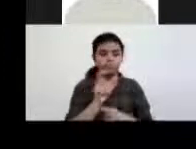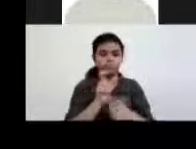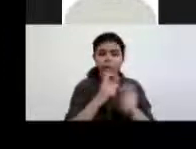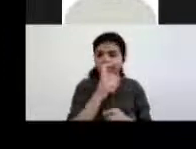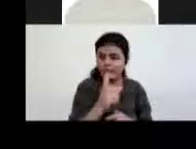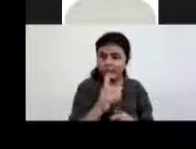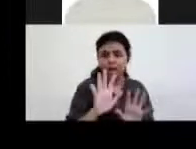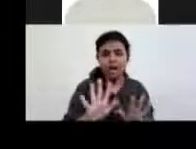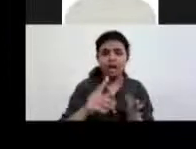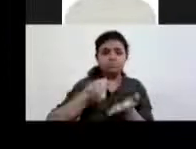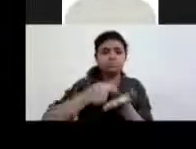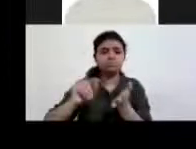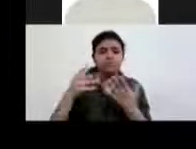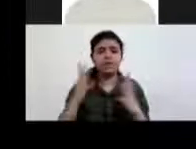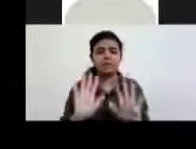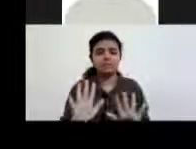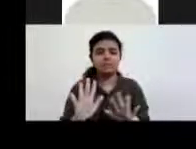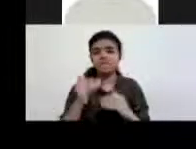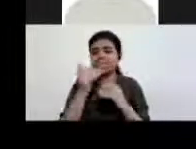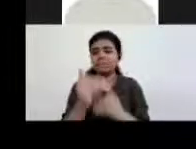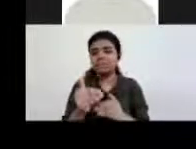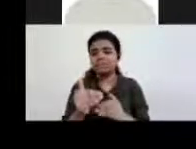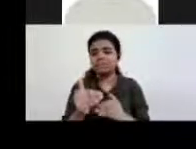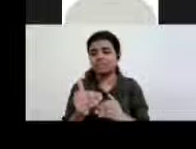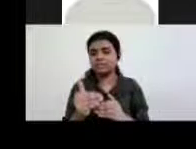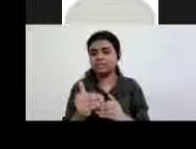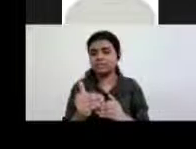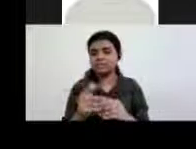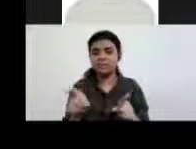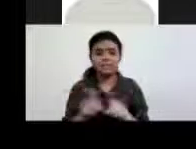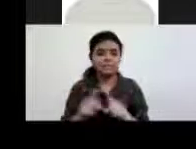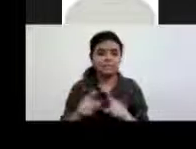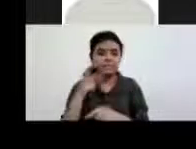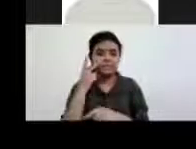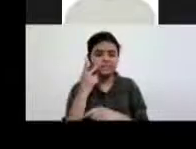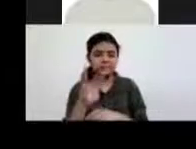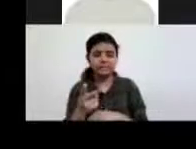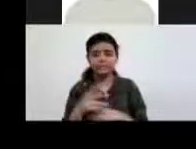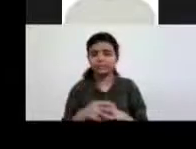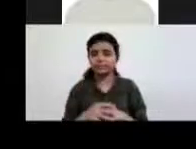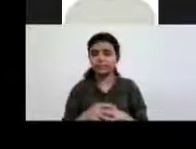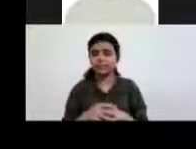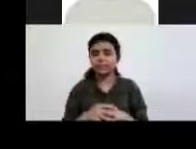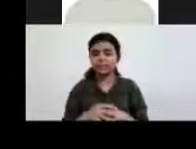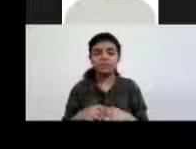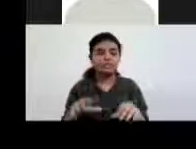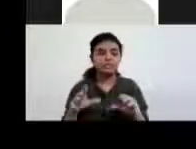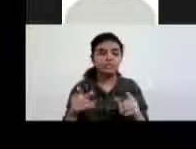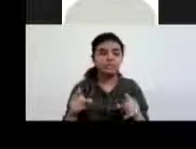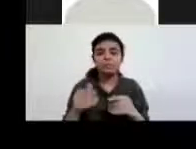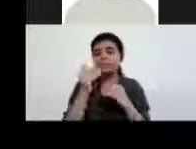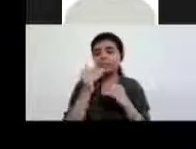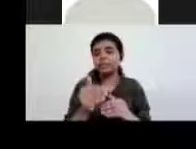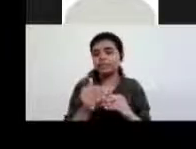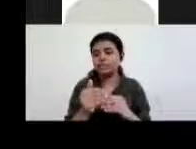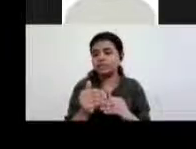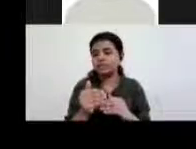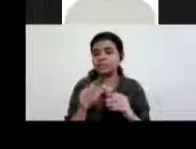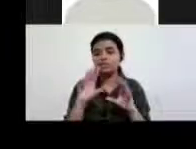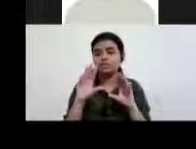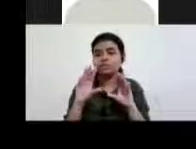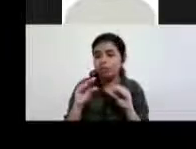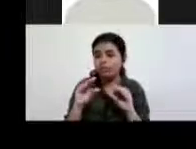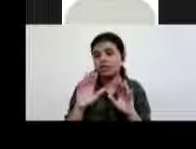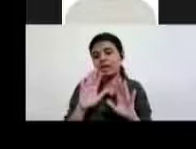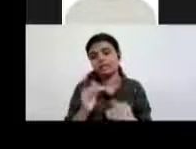we look at the figures and numbers, we do see that, you know, like those softer versions of limitation, the case numbers are